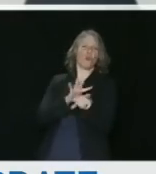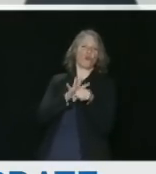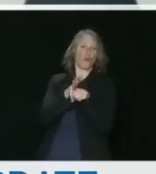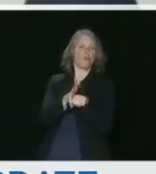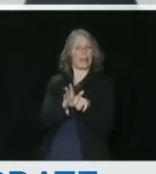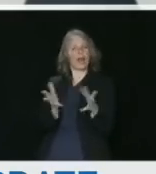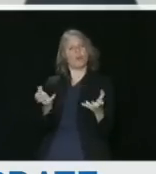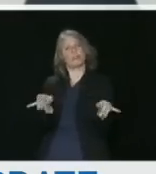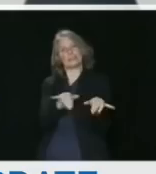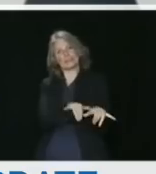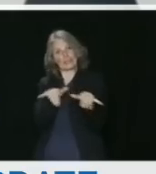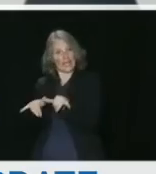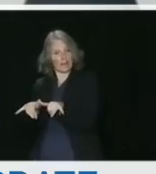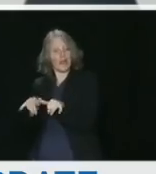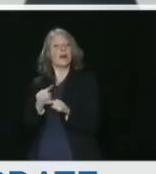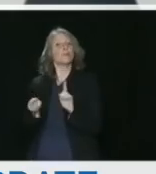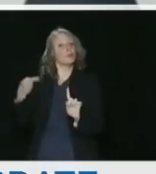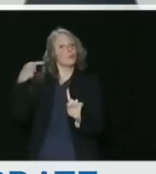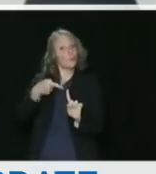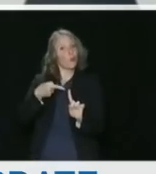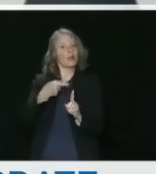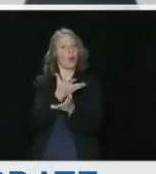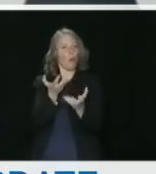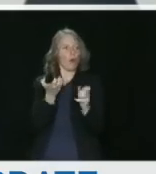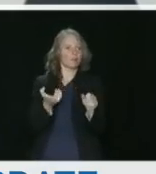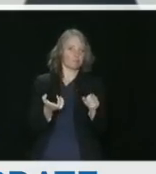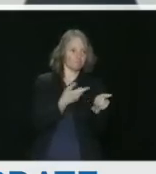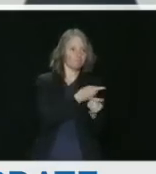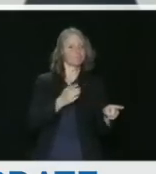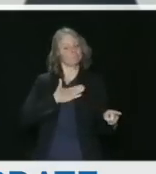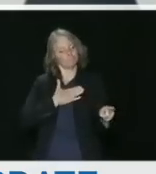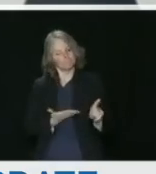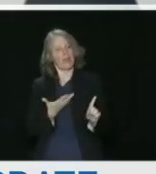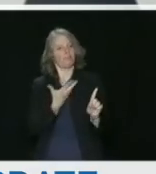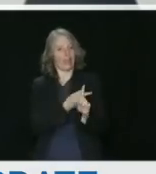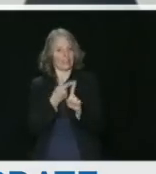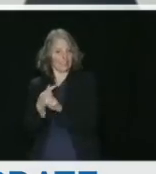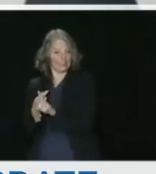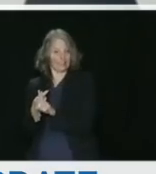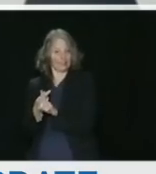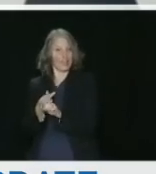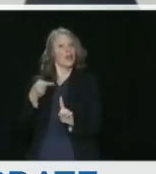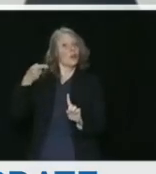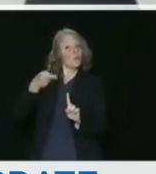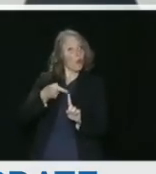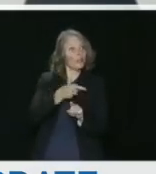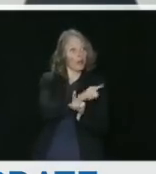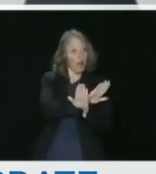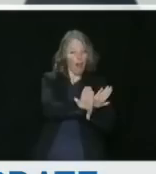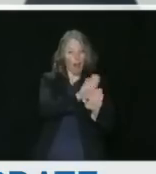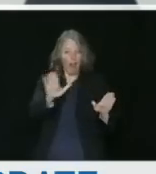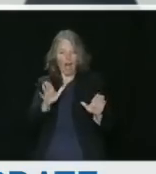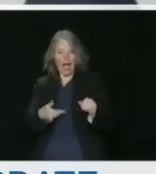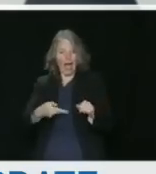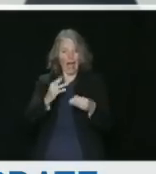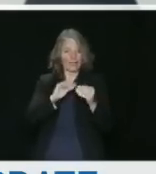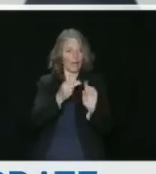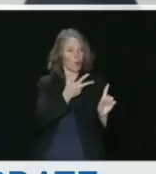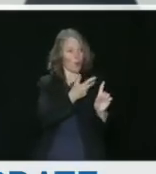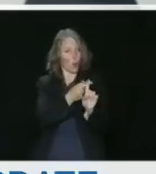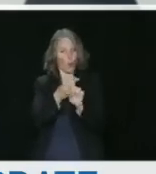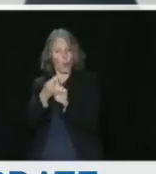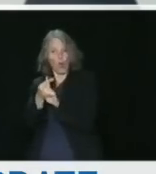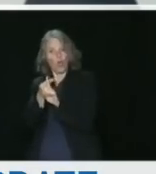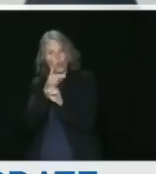is the importance of vaccine confidence and vaccine coverage, because as we all know, the more people that are vaccinated, that helps with the overall, what we might call herd